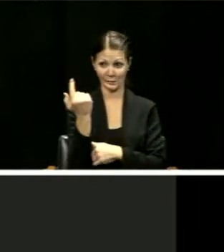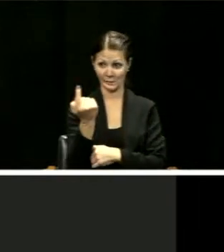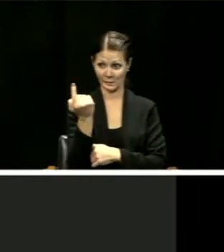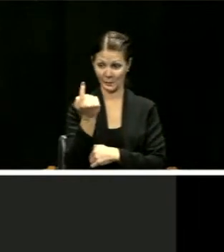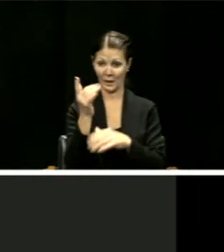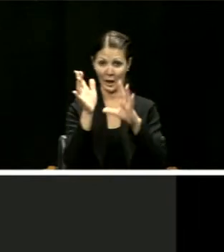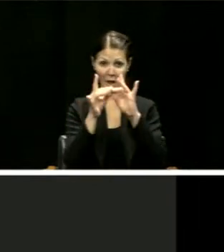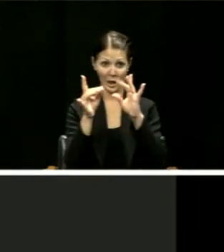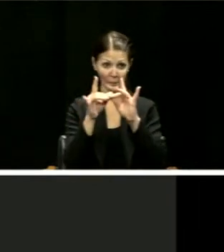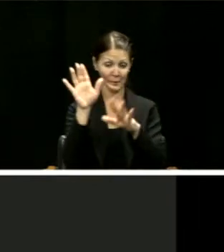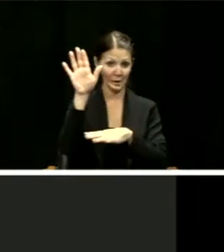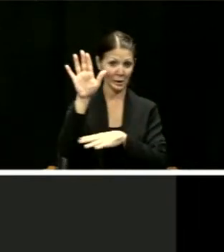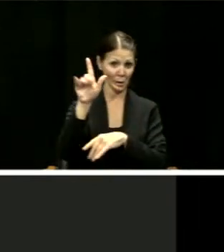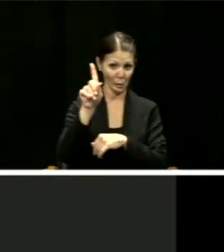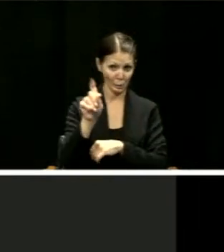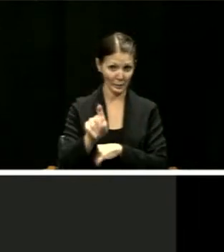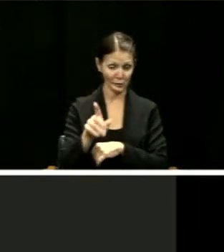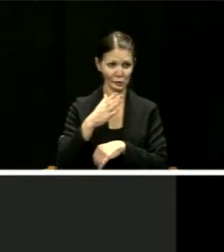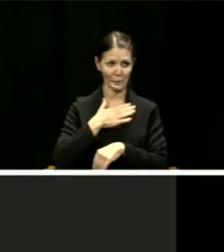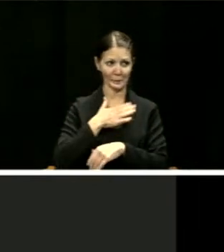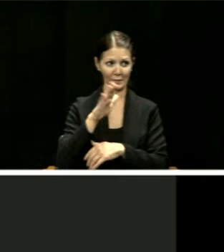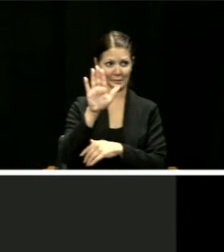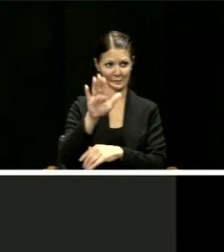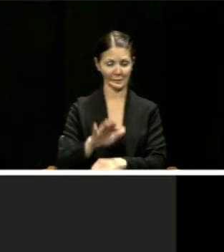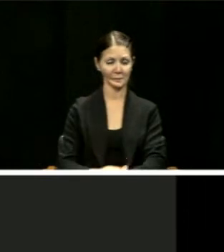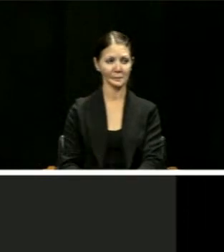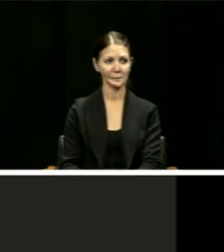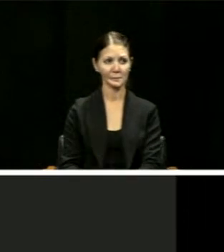or question to make.